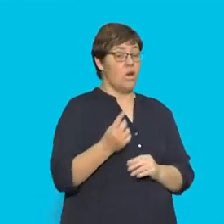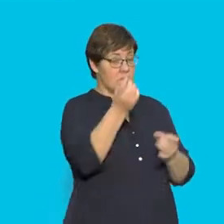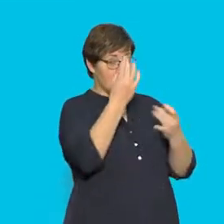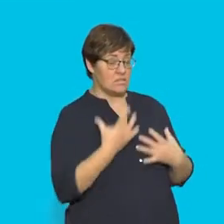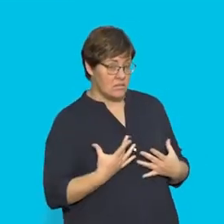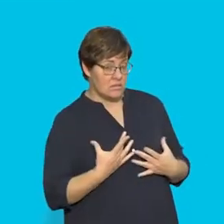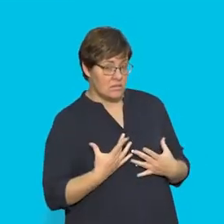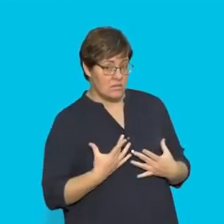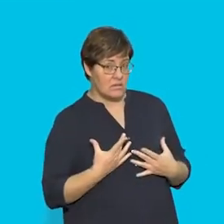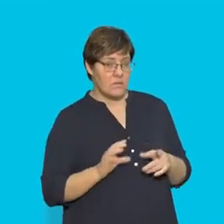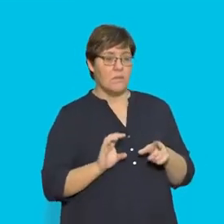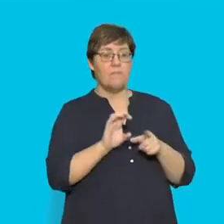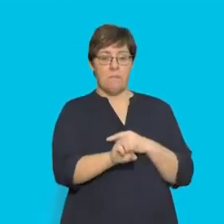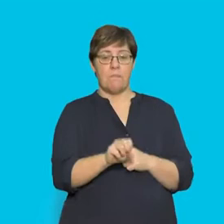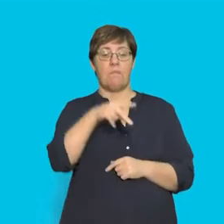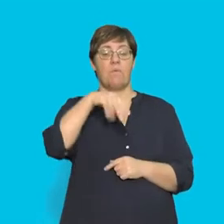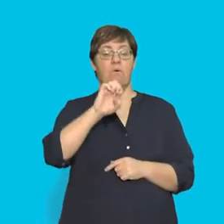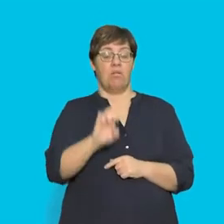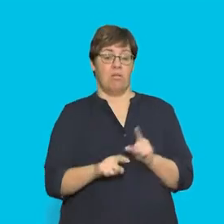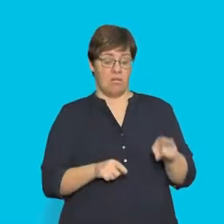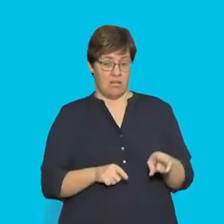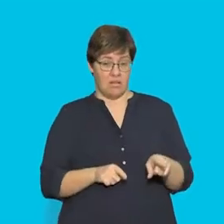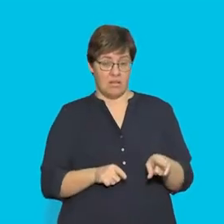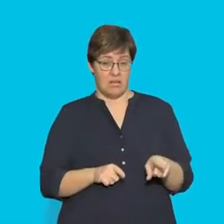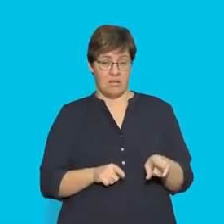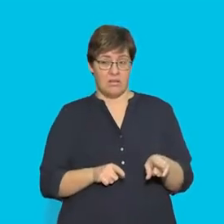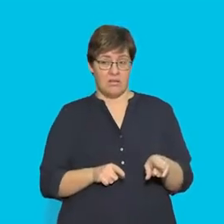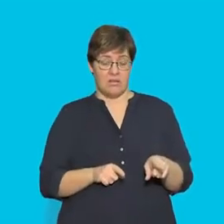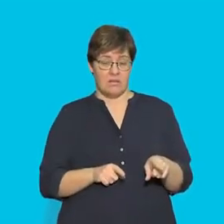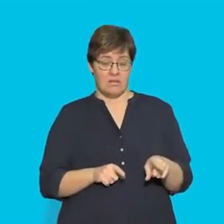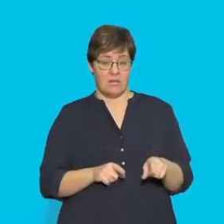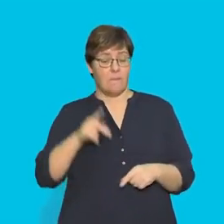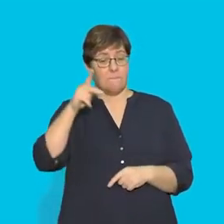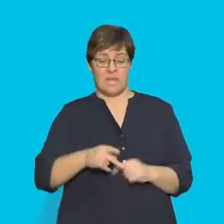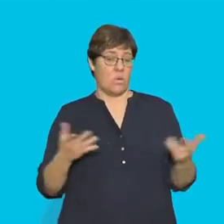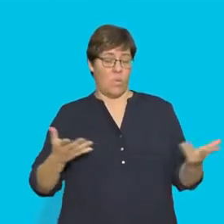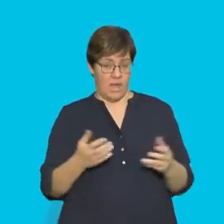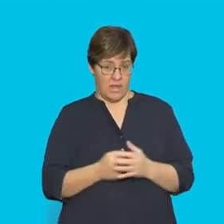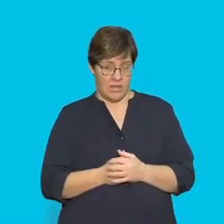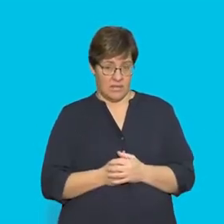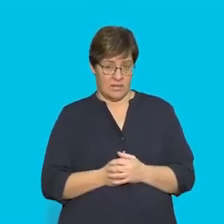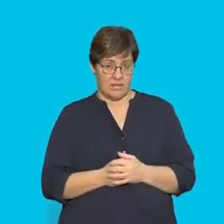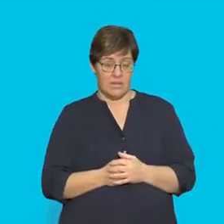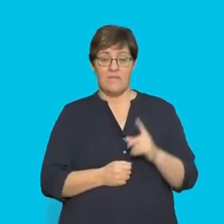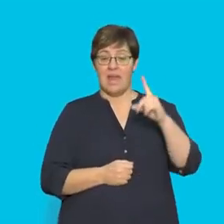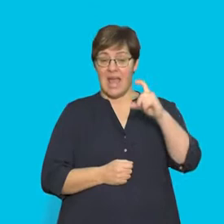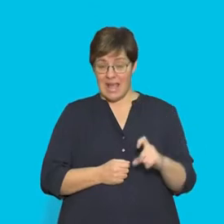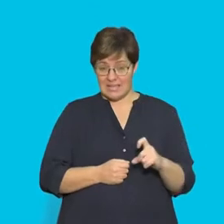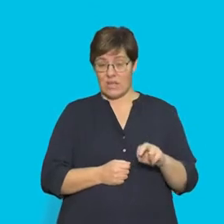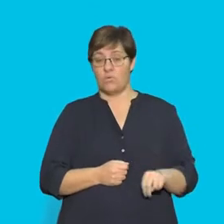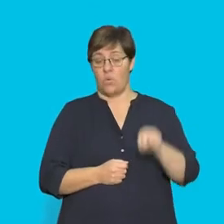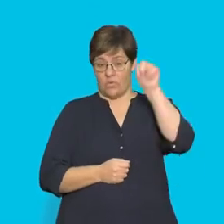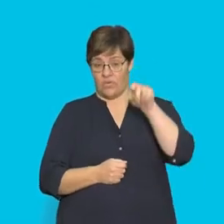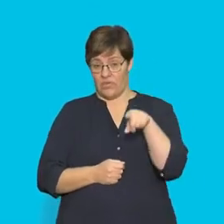tells us, determine the pole and direction of P if X is a north